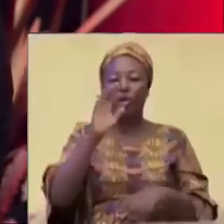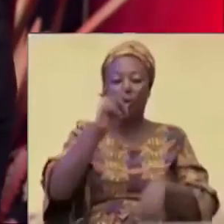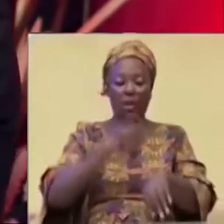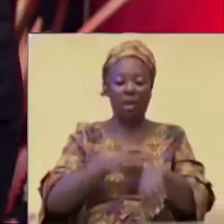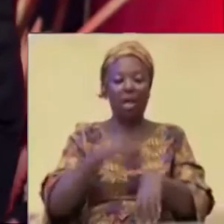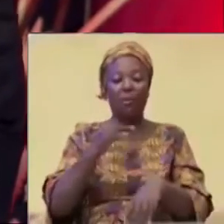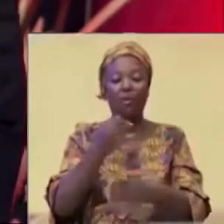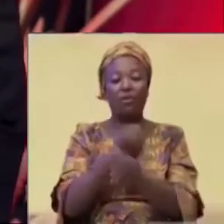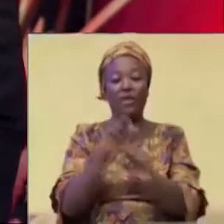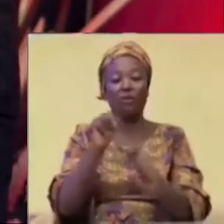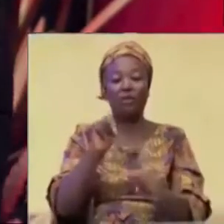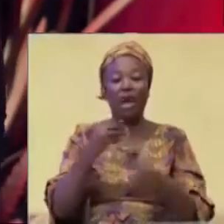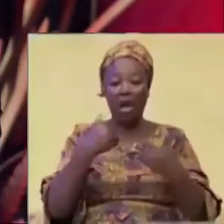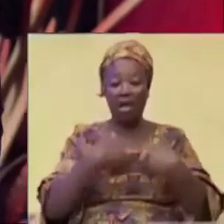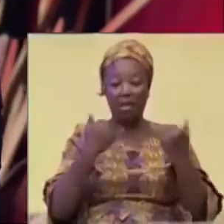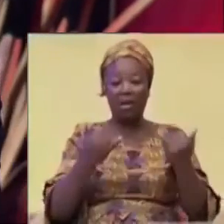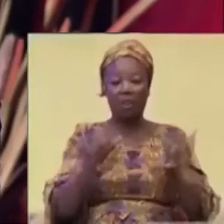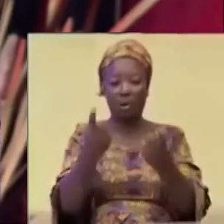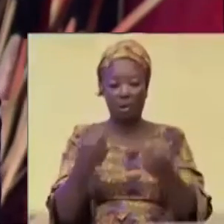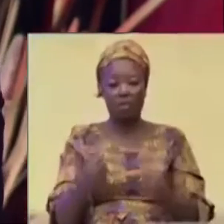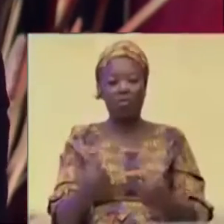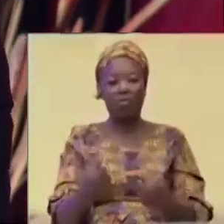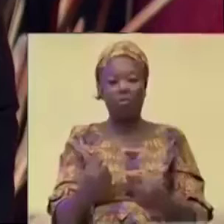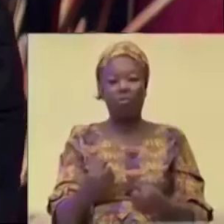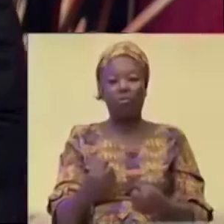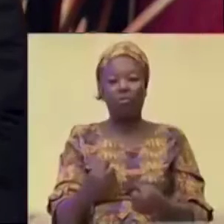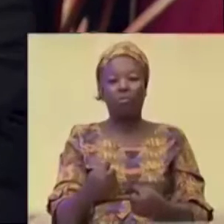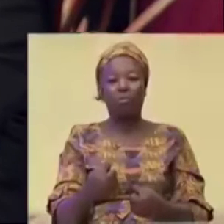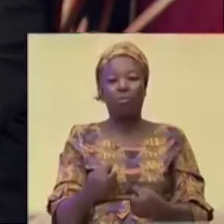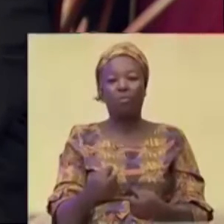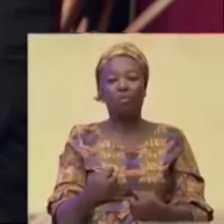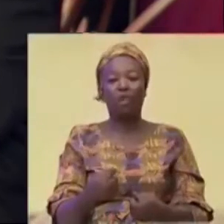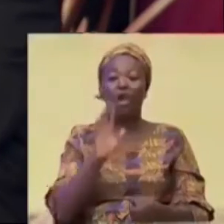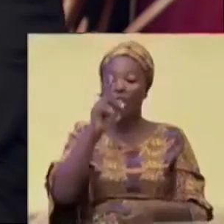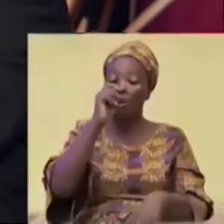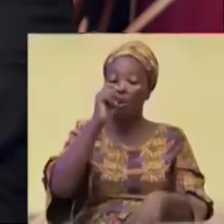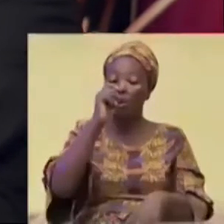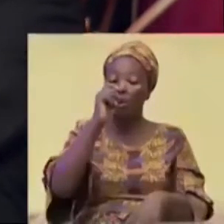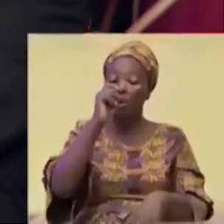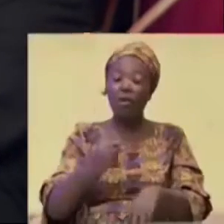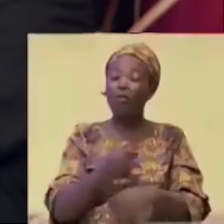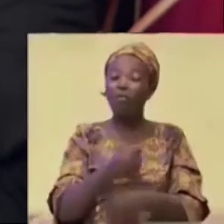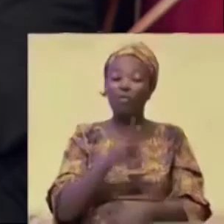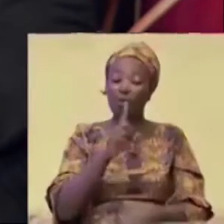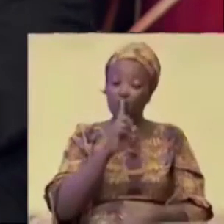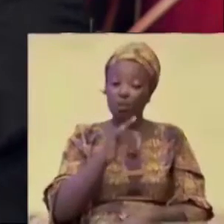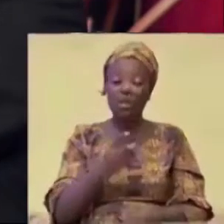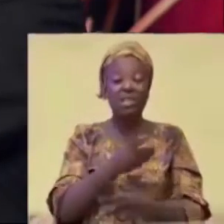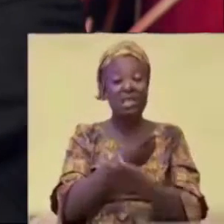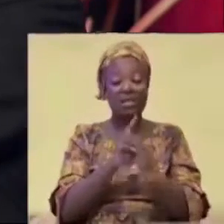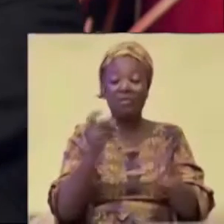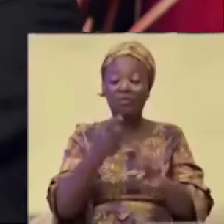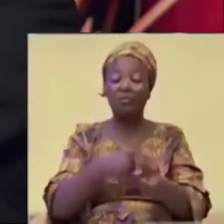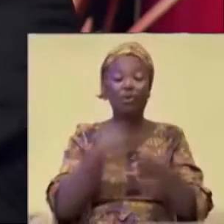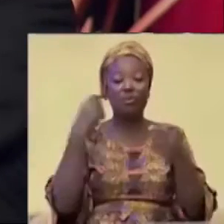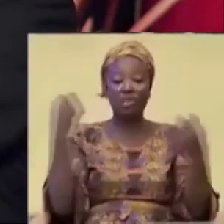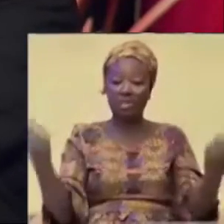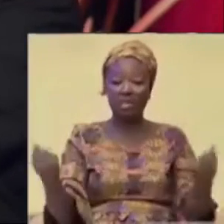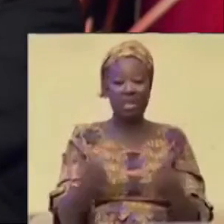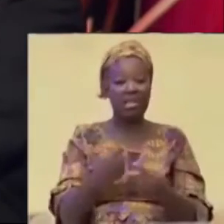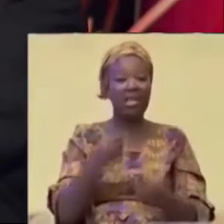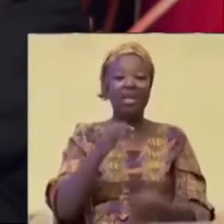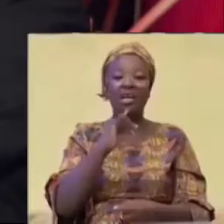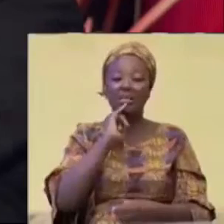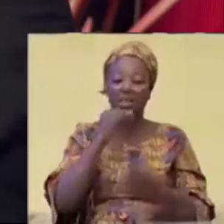come. Your time of salvation has now come. Your time of redemption has